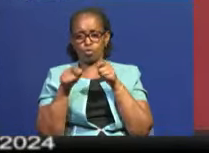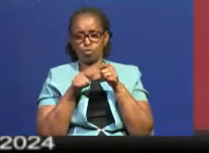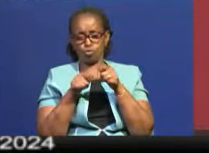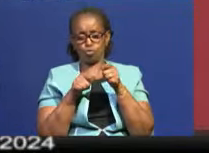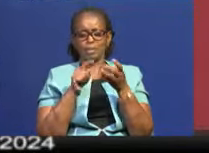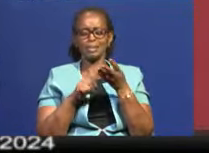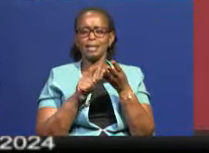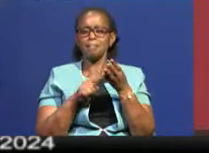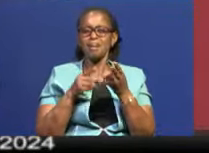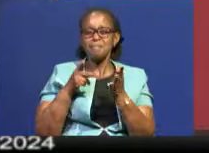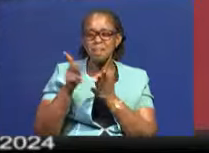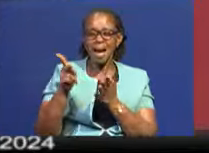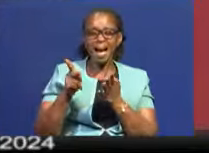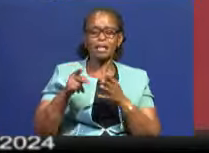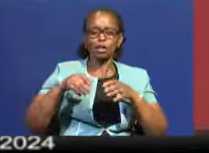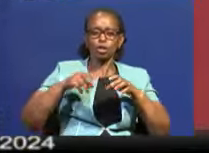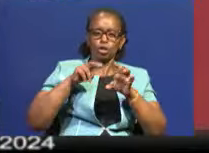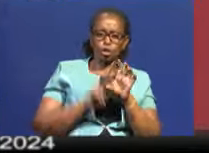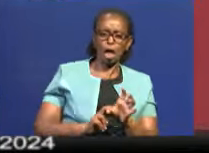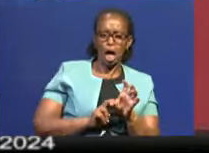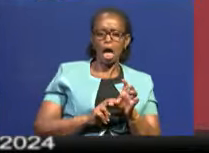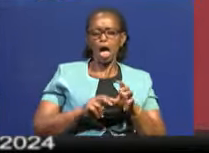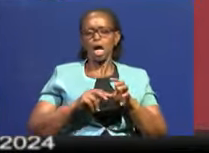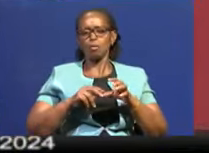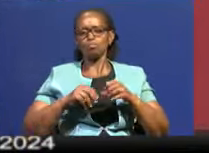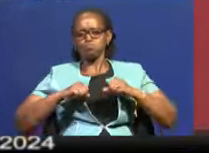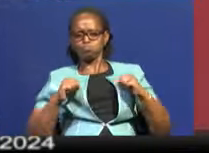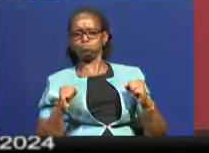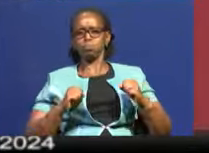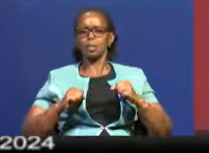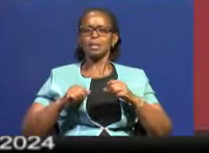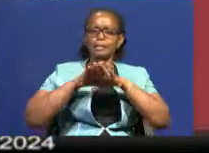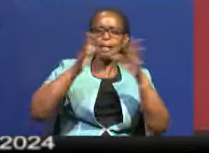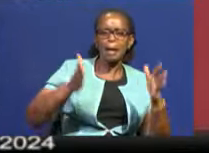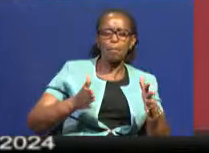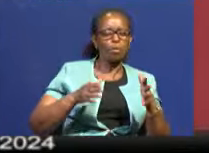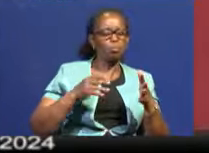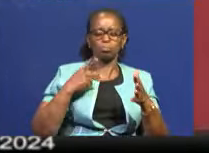purchases of furniture for a period of 1 year, and suspending and